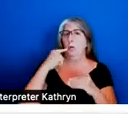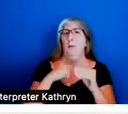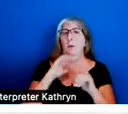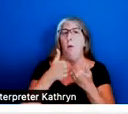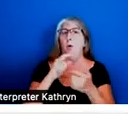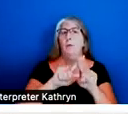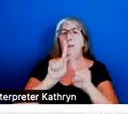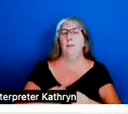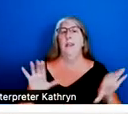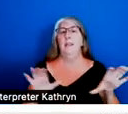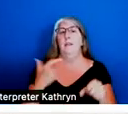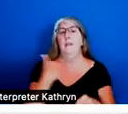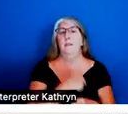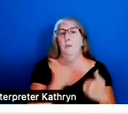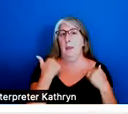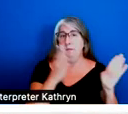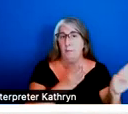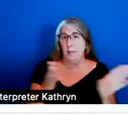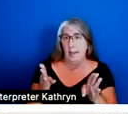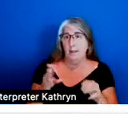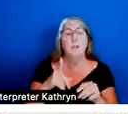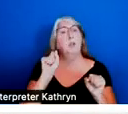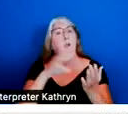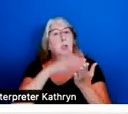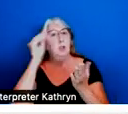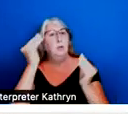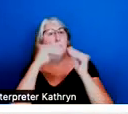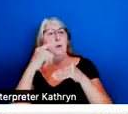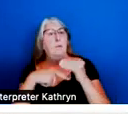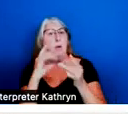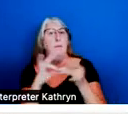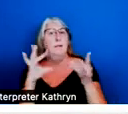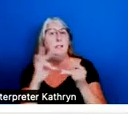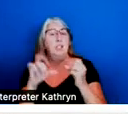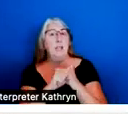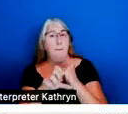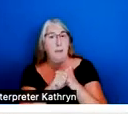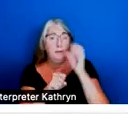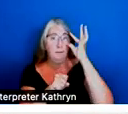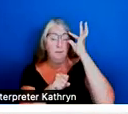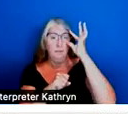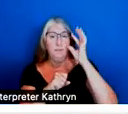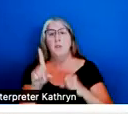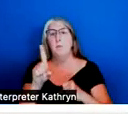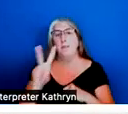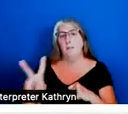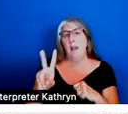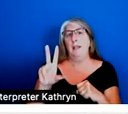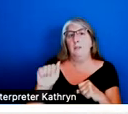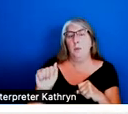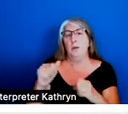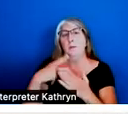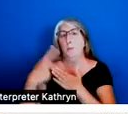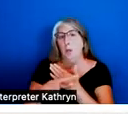other activities that we have planned. You can learn more about our messaging campaigns, the Domestic Violence Awareness